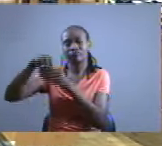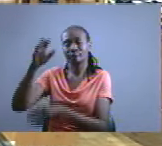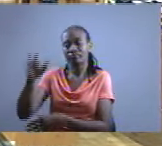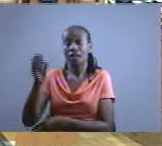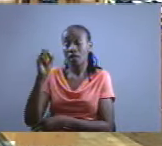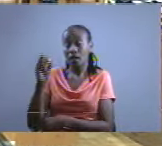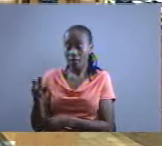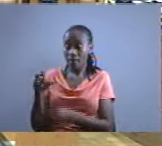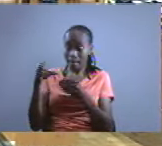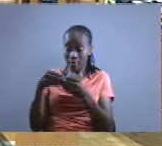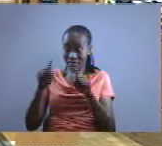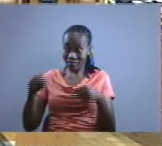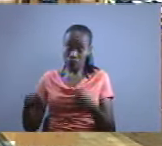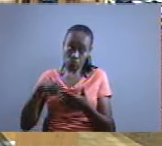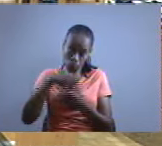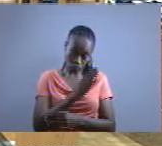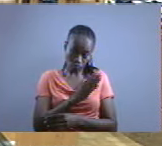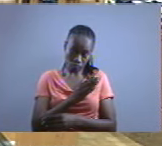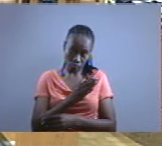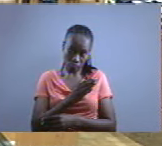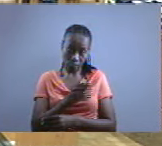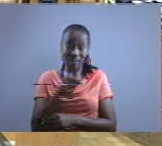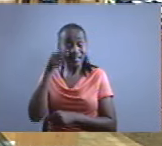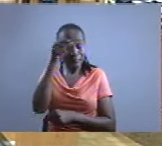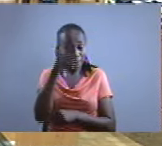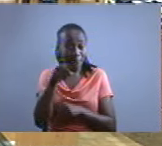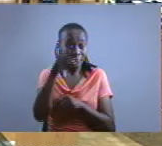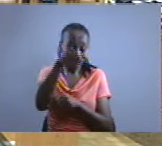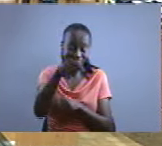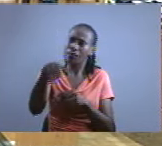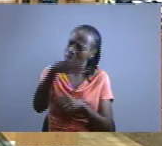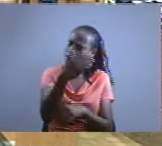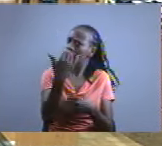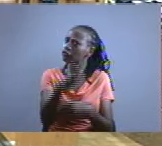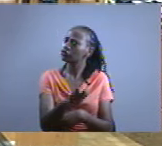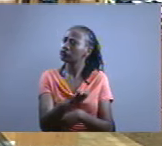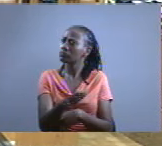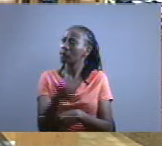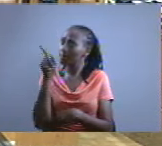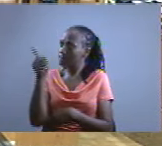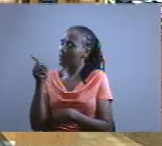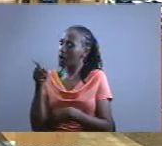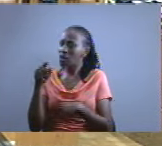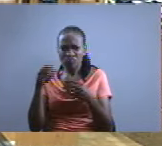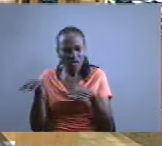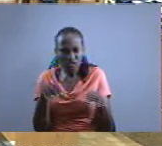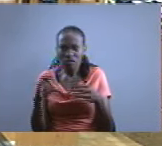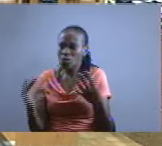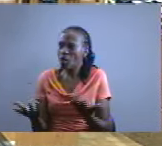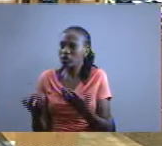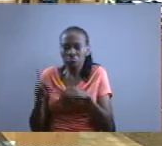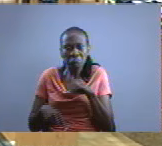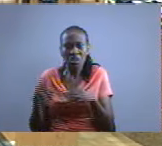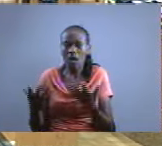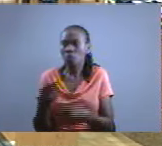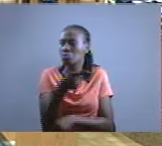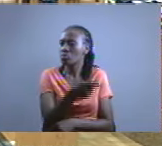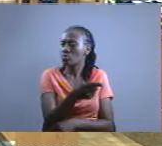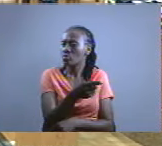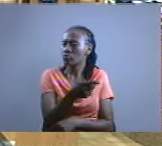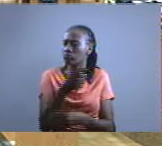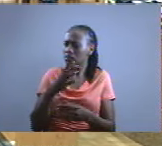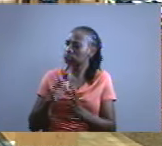may not leave the House, yes, and she did leave the House, then there should be action taken against her. And I would want to urge